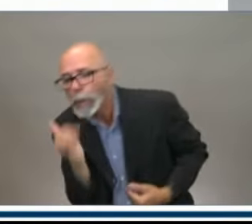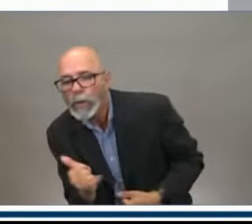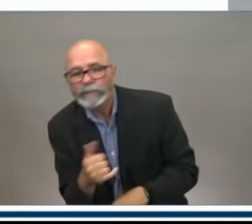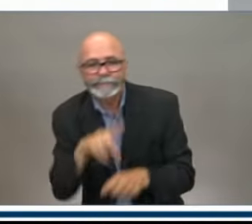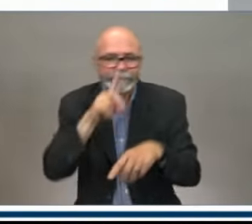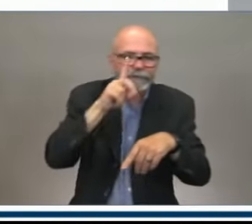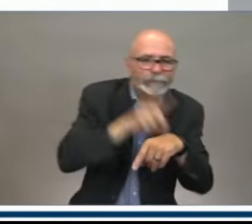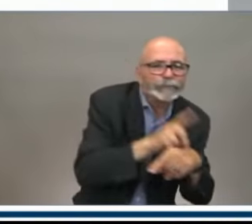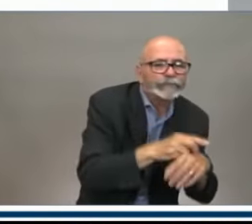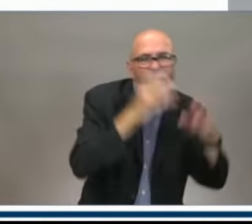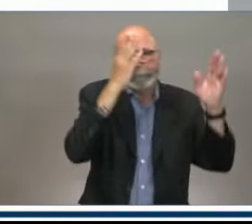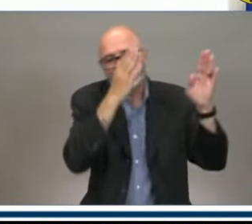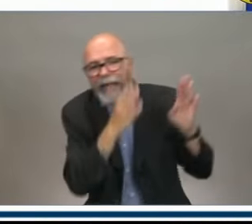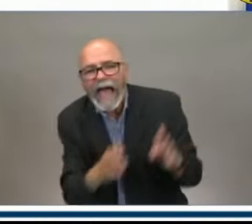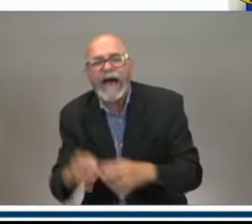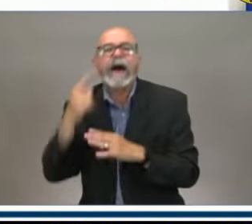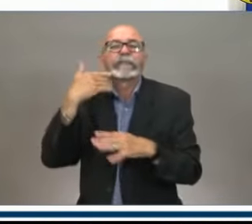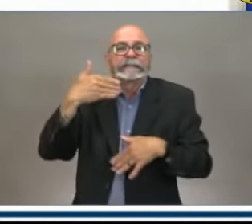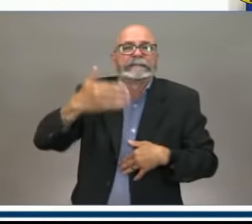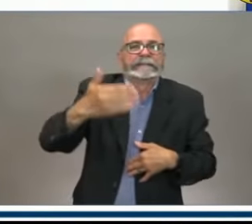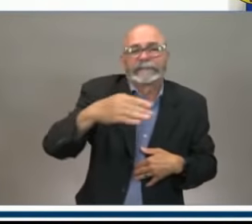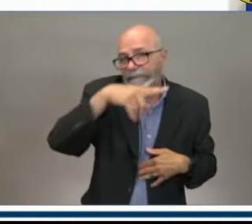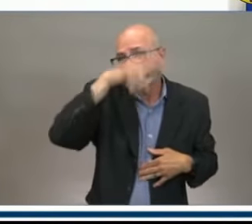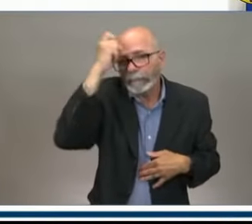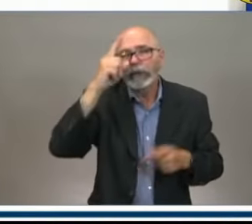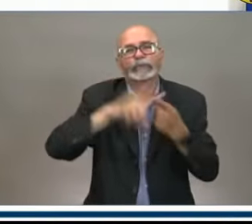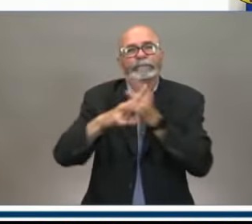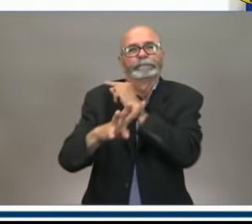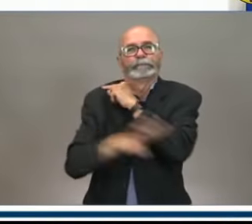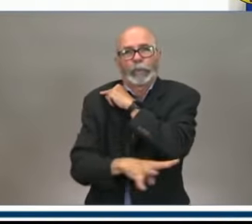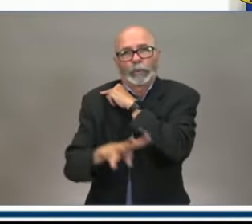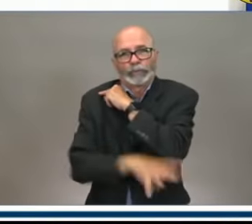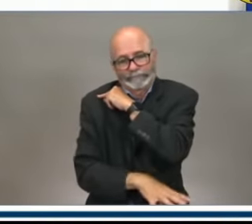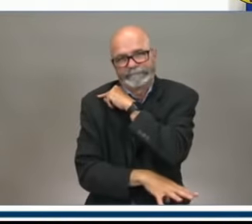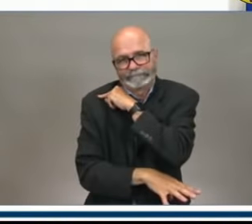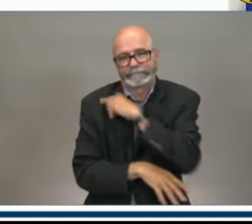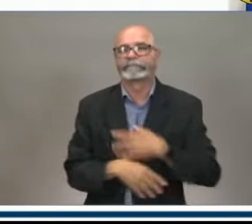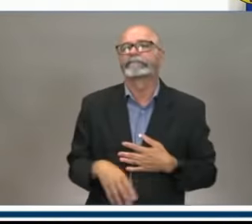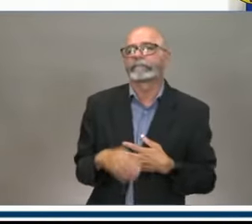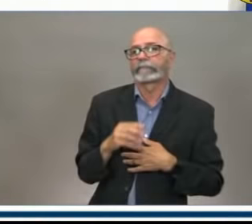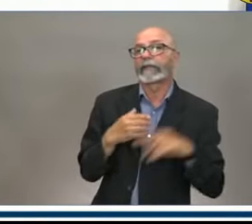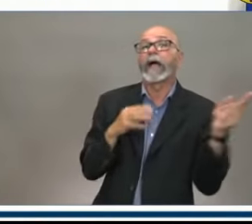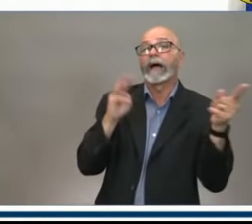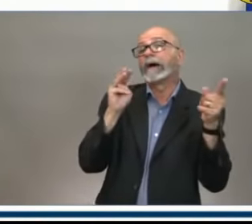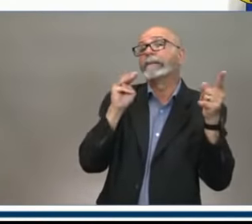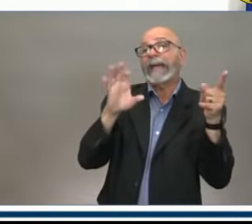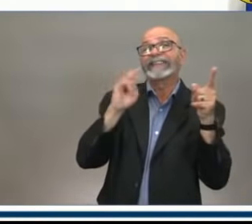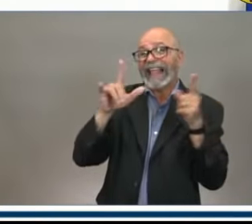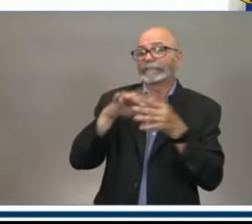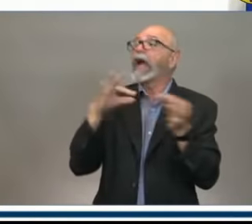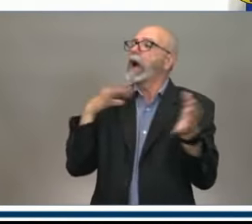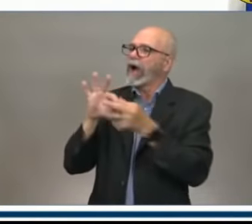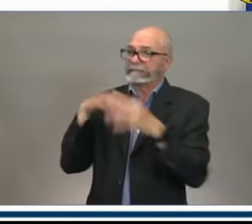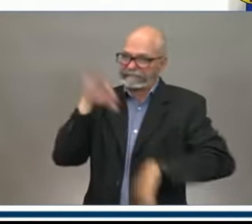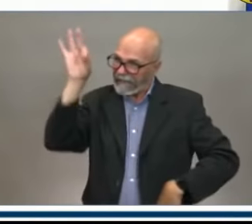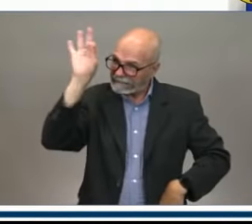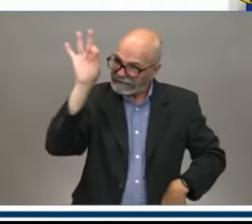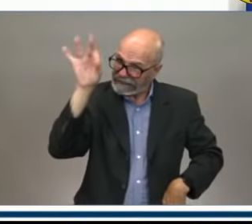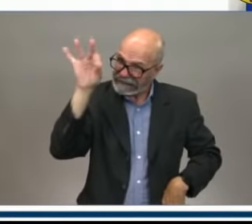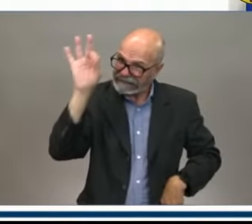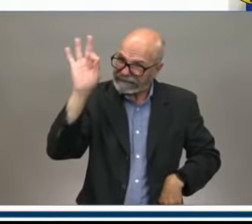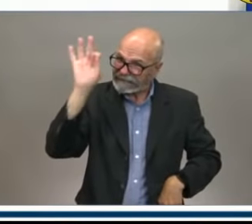fall. It's a great example of practicing what you preach. I believe and I know, as well as all Nova Scotia